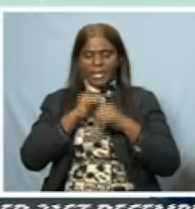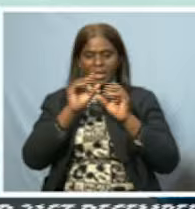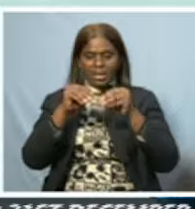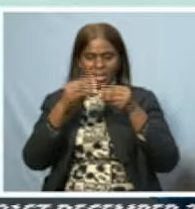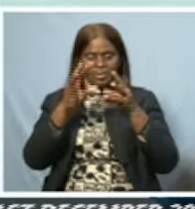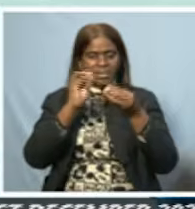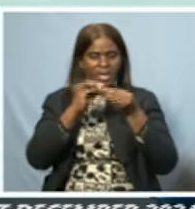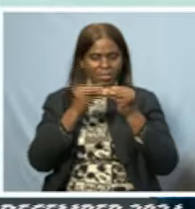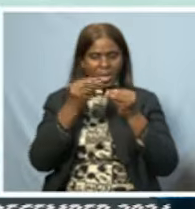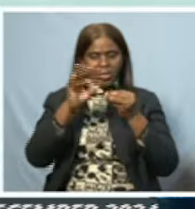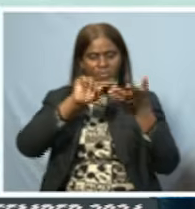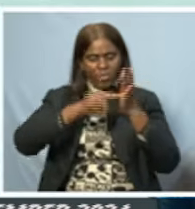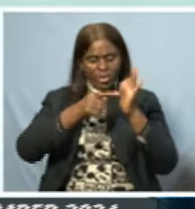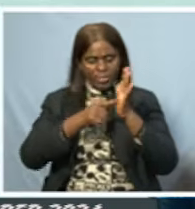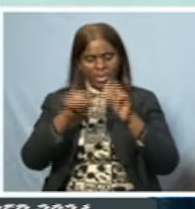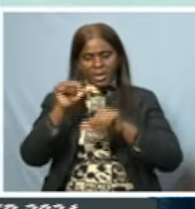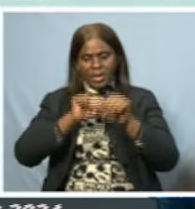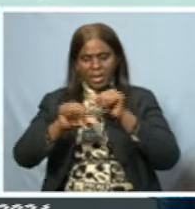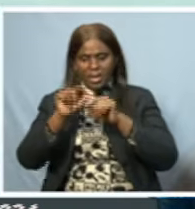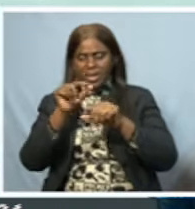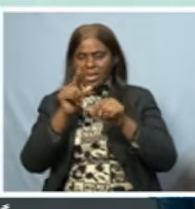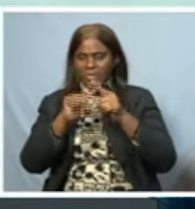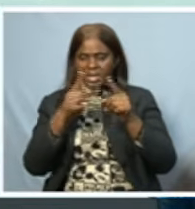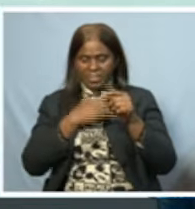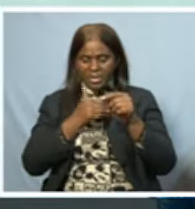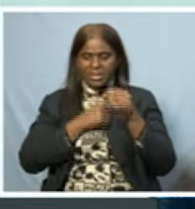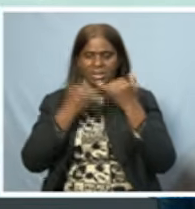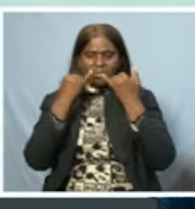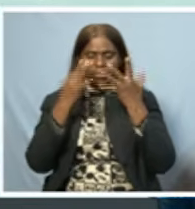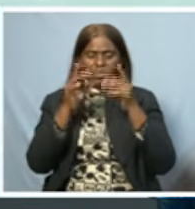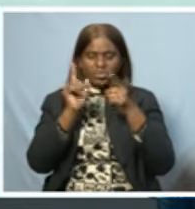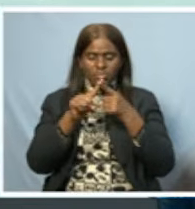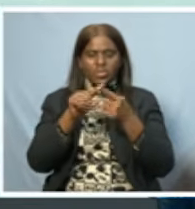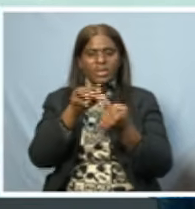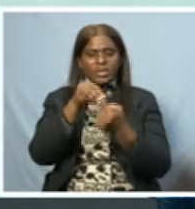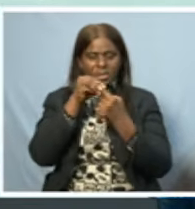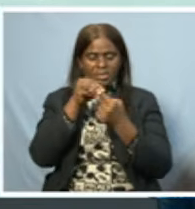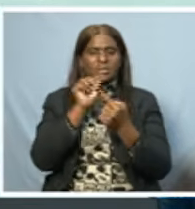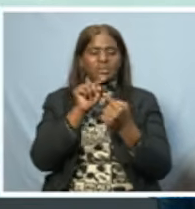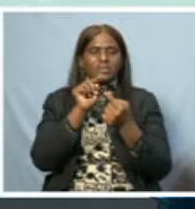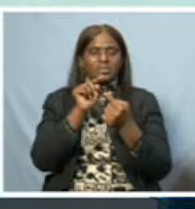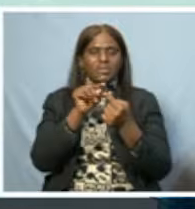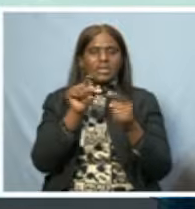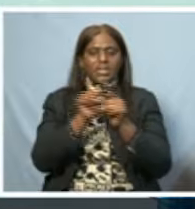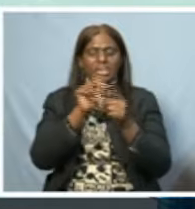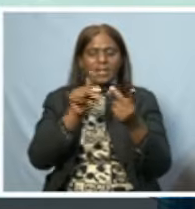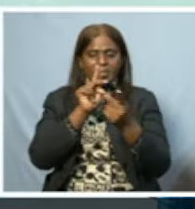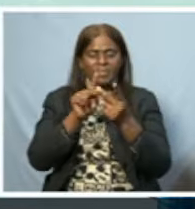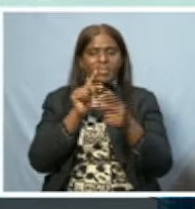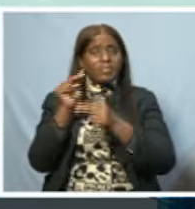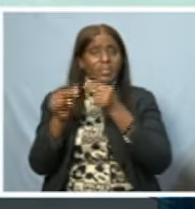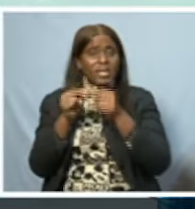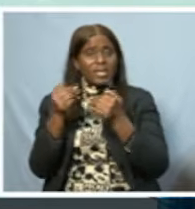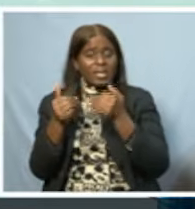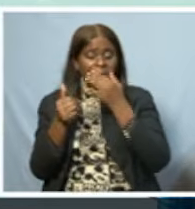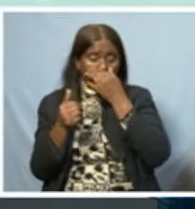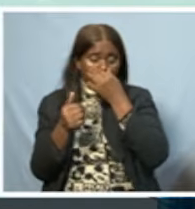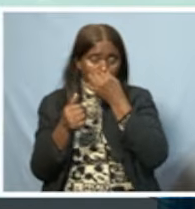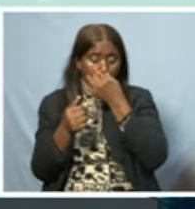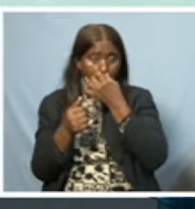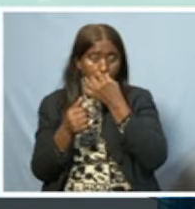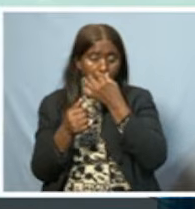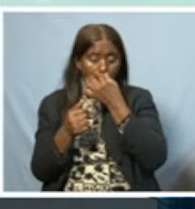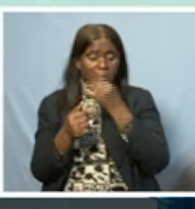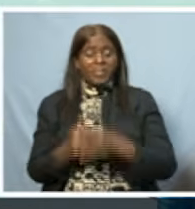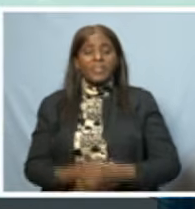needed, and that saving our as well as matters in time, which surrounding procurement. The dumping site, all the is